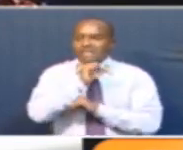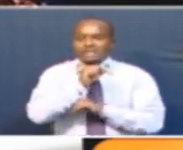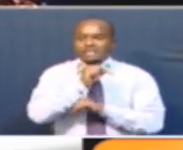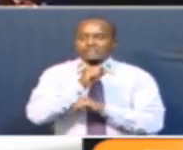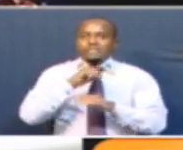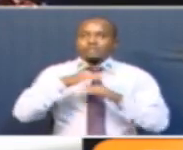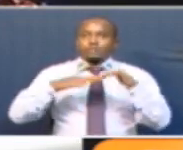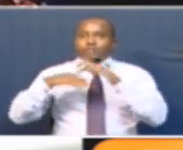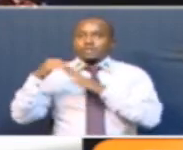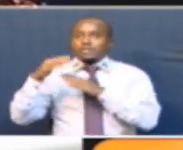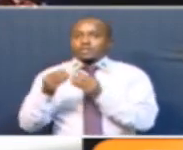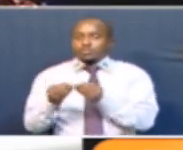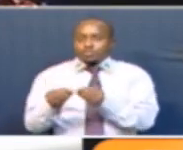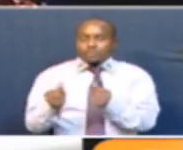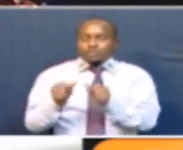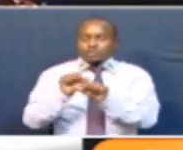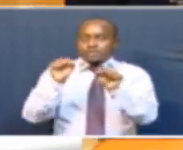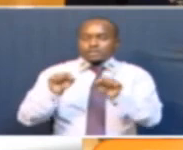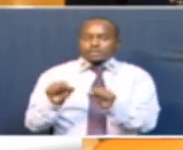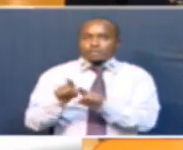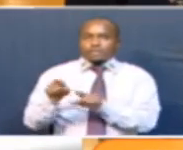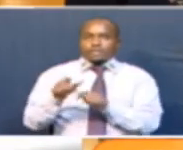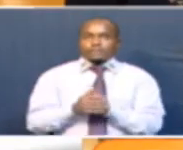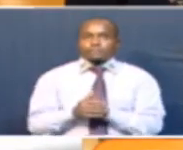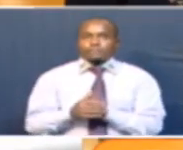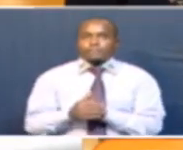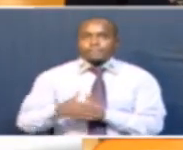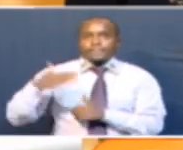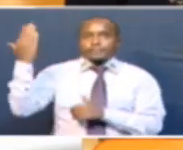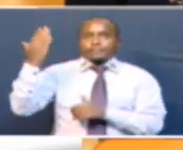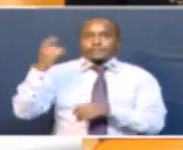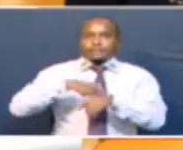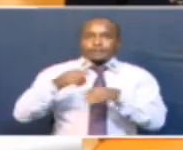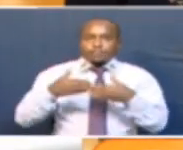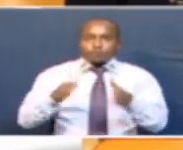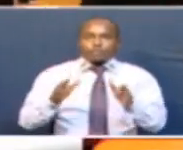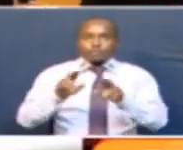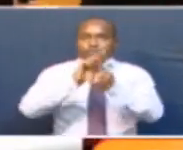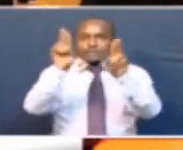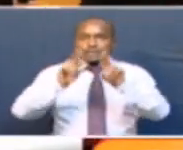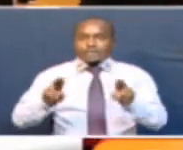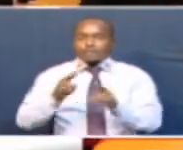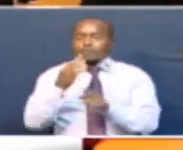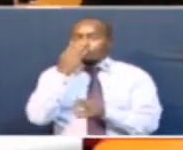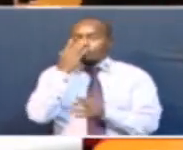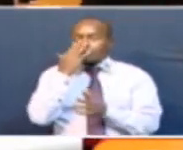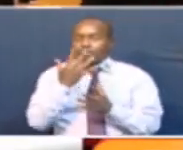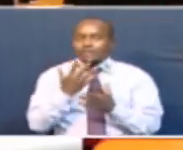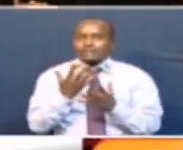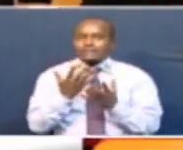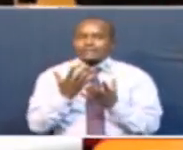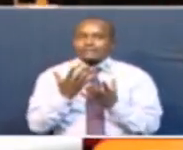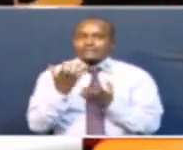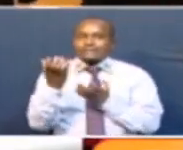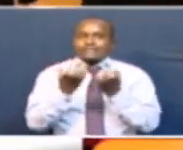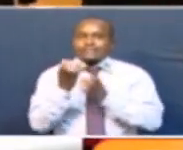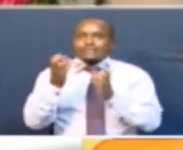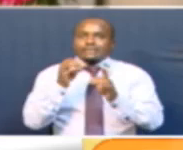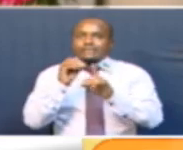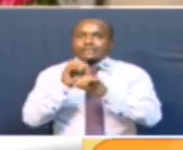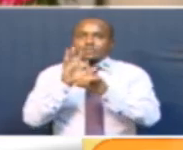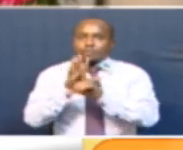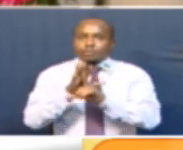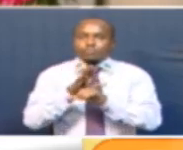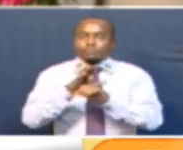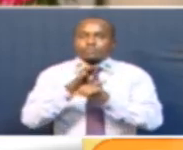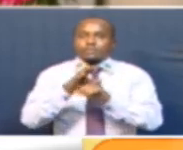to handle such a system. Now, speaking during the opening of this year's International Flower Trade Expo and Fresh Produce Show, the council's chief